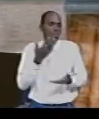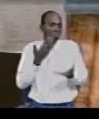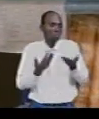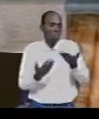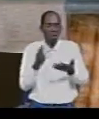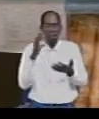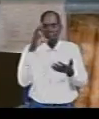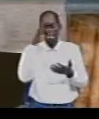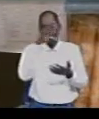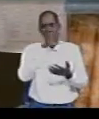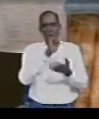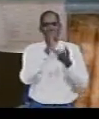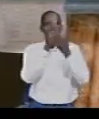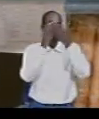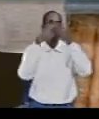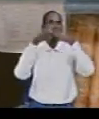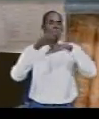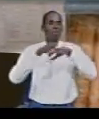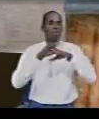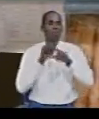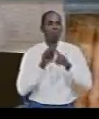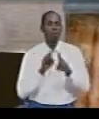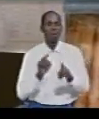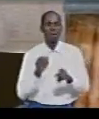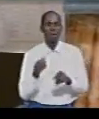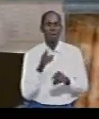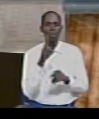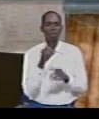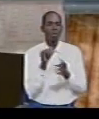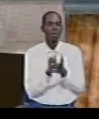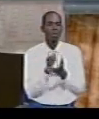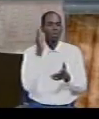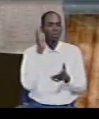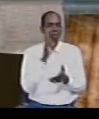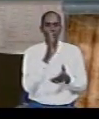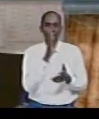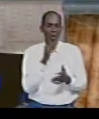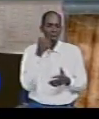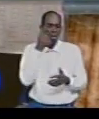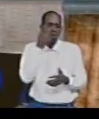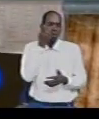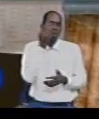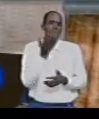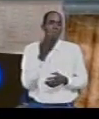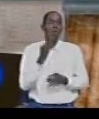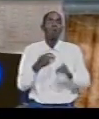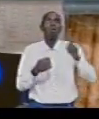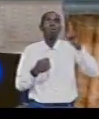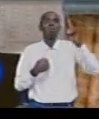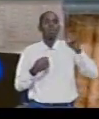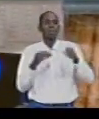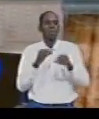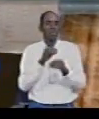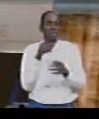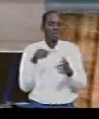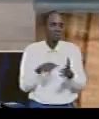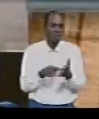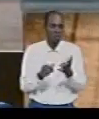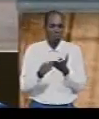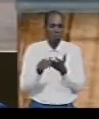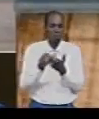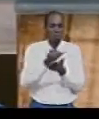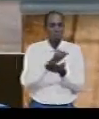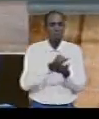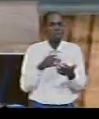heaven. For whosoever shall be ashamed of me in this adulterous and sinful